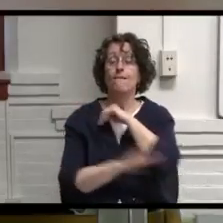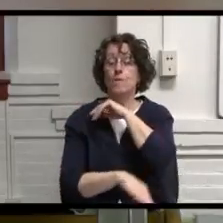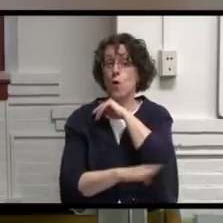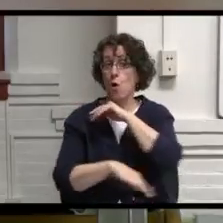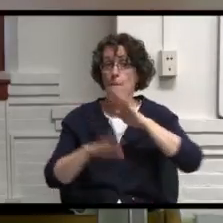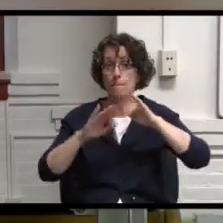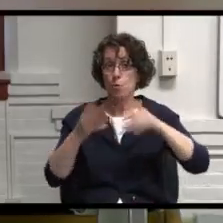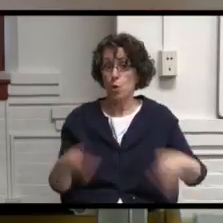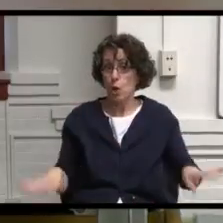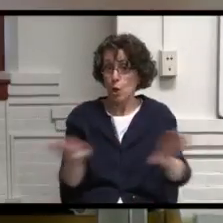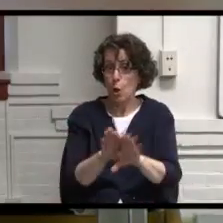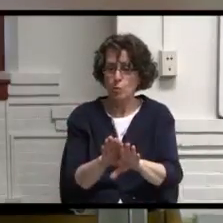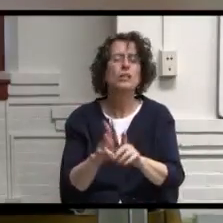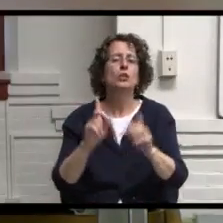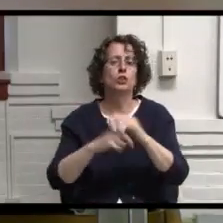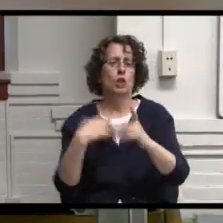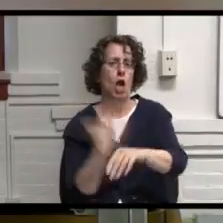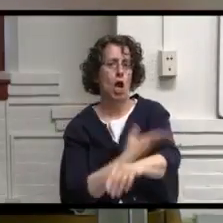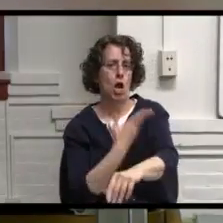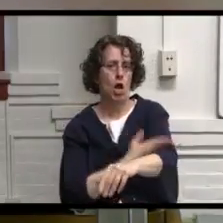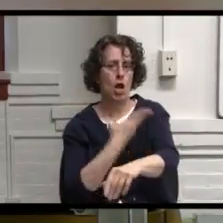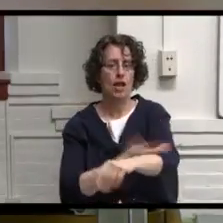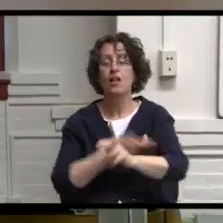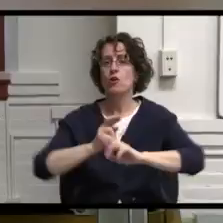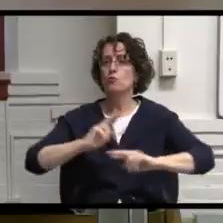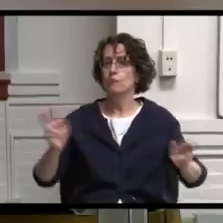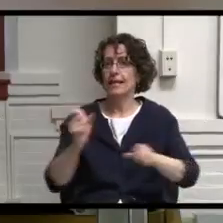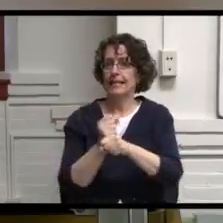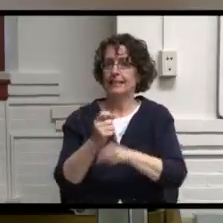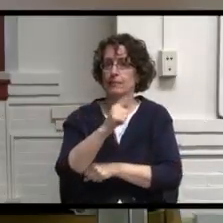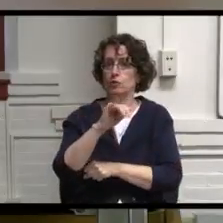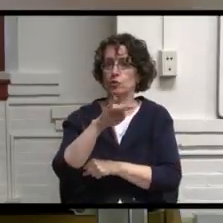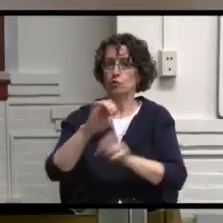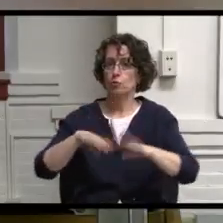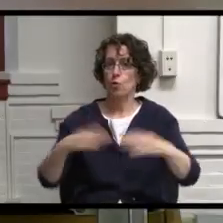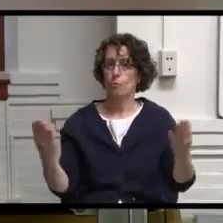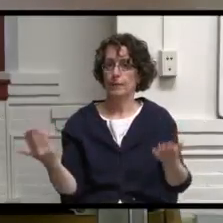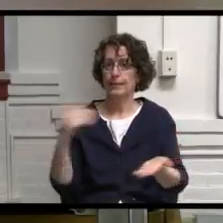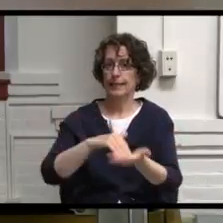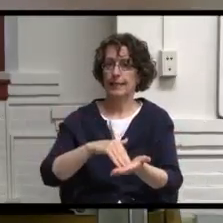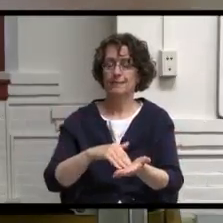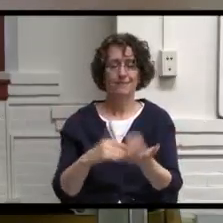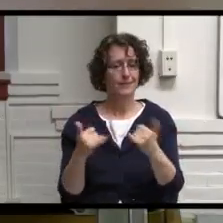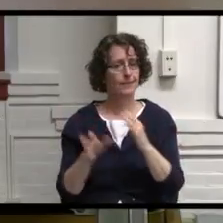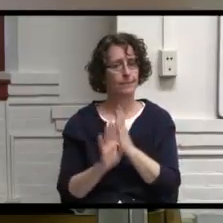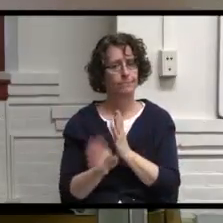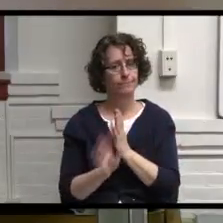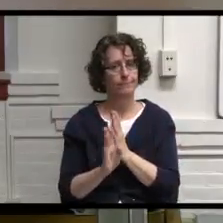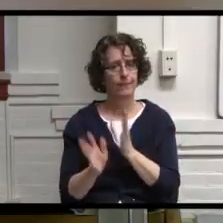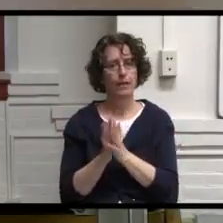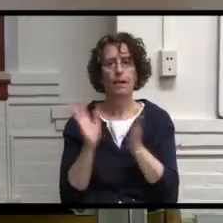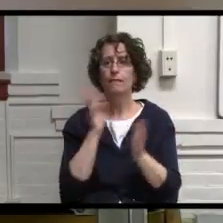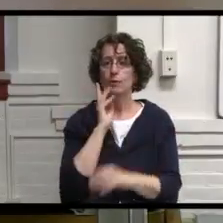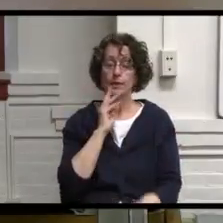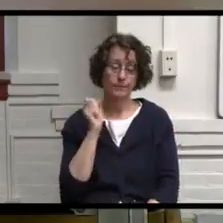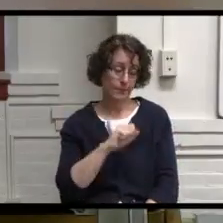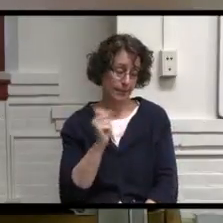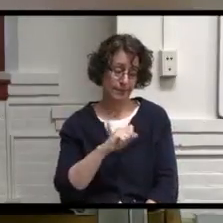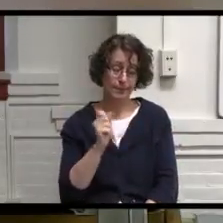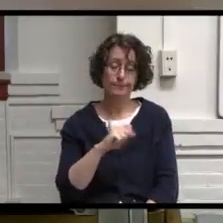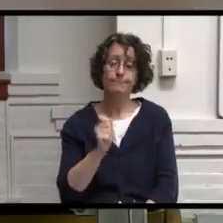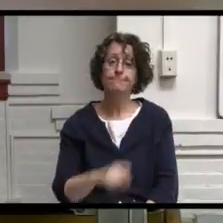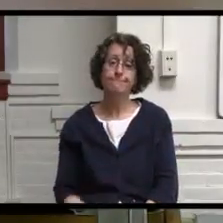year from now, and that's to address that whole issue. Still a lot of water going away somewhere. There's Sure still is. a lot of